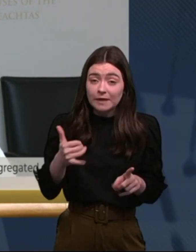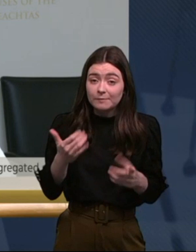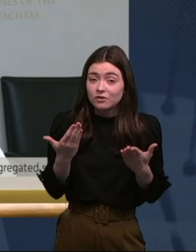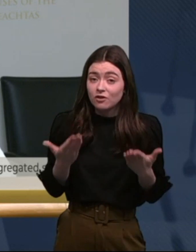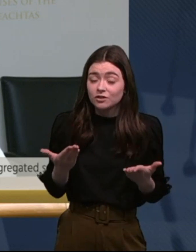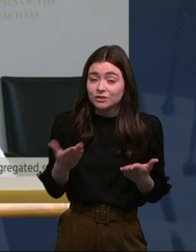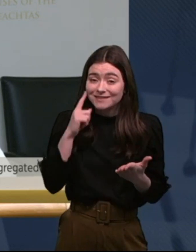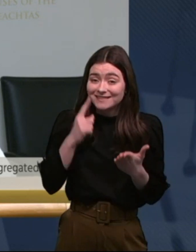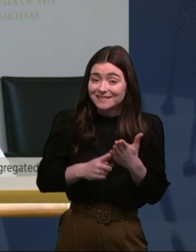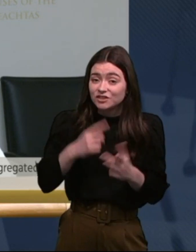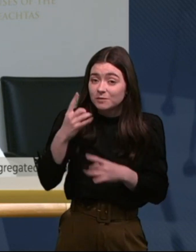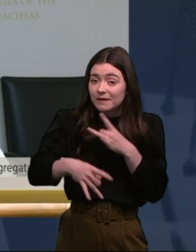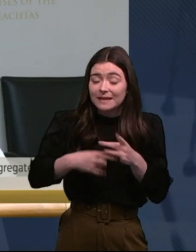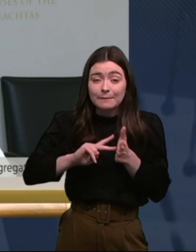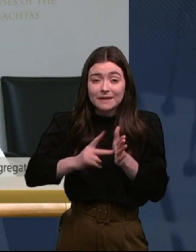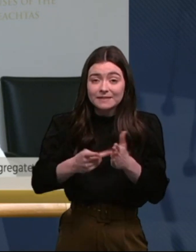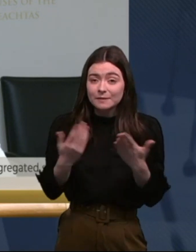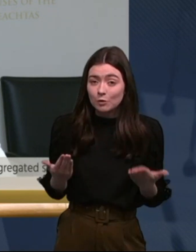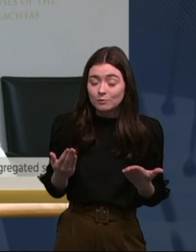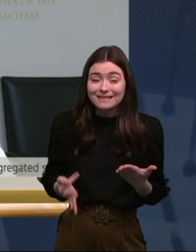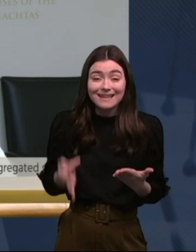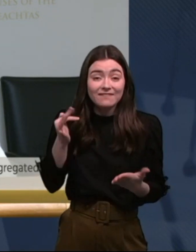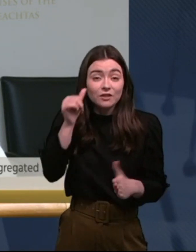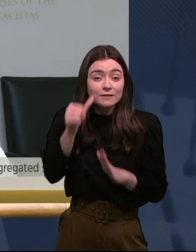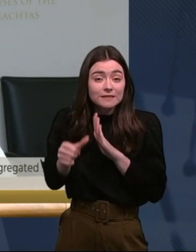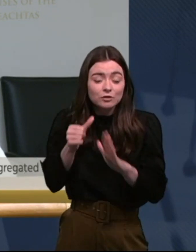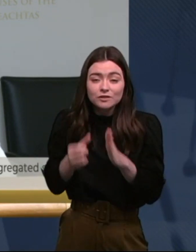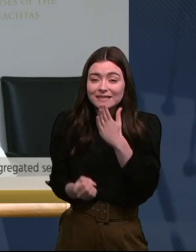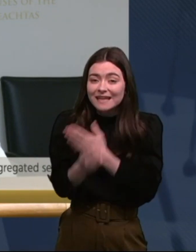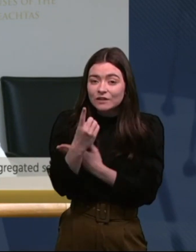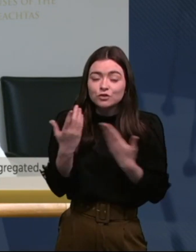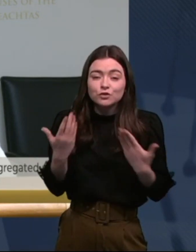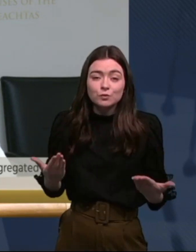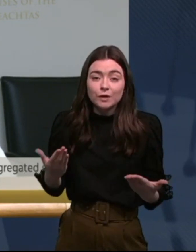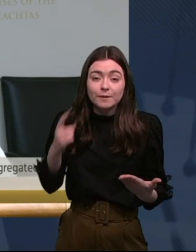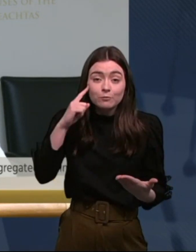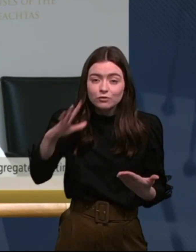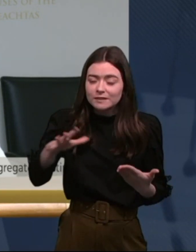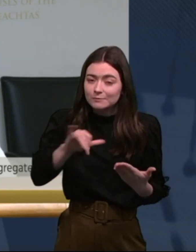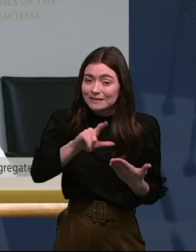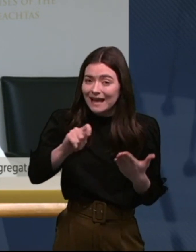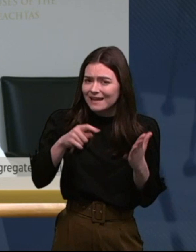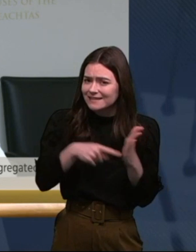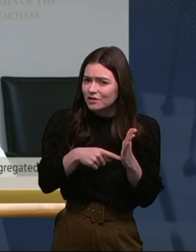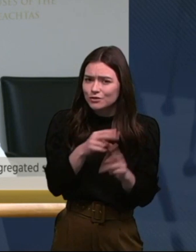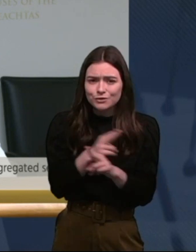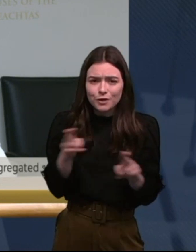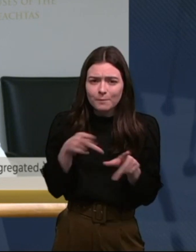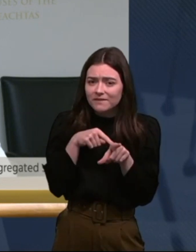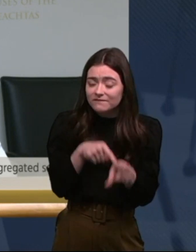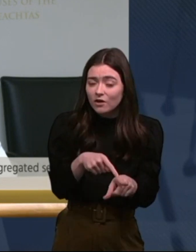decision-making arrangements, then if they're experiencing issues where, for example, the principles of the Act are not being adhered to,